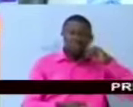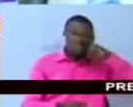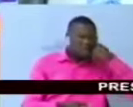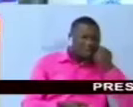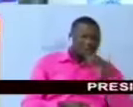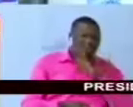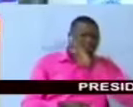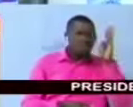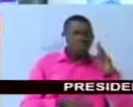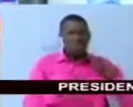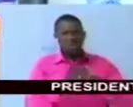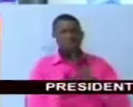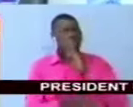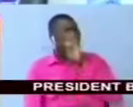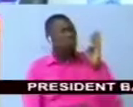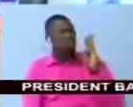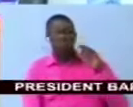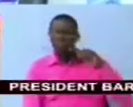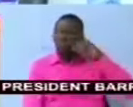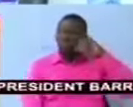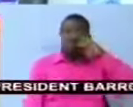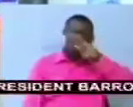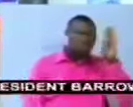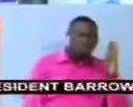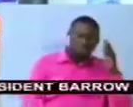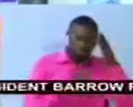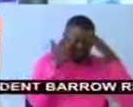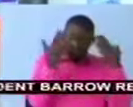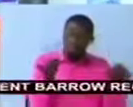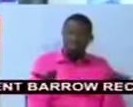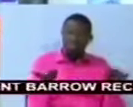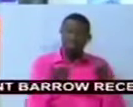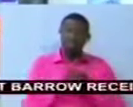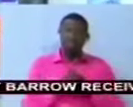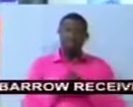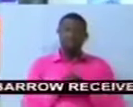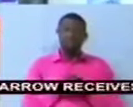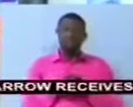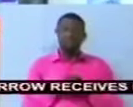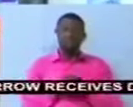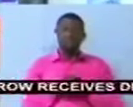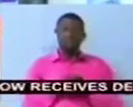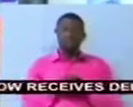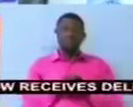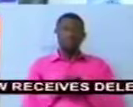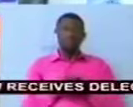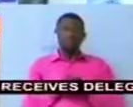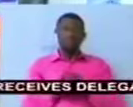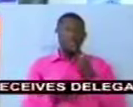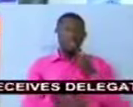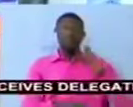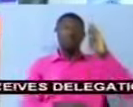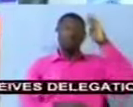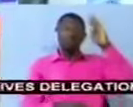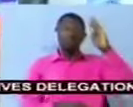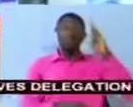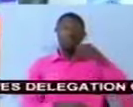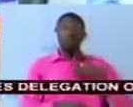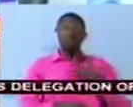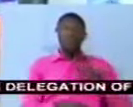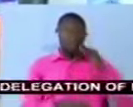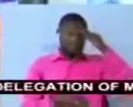to where I am sitting here. Alquran la lal xana tay ngeen baal ma bobu xamna ko ñax ni. I swear by the. Way li ñaan drug